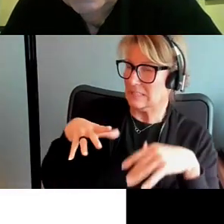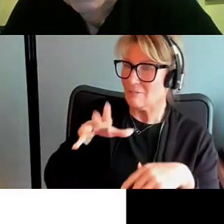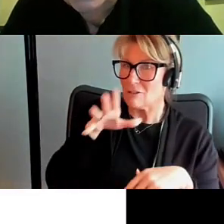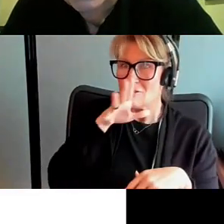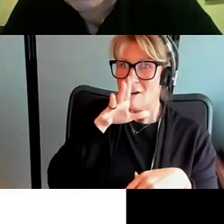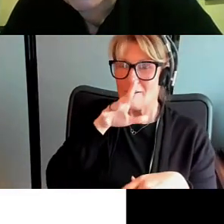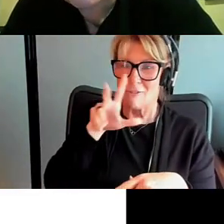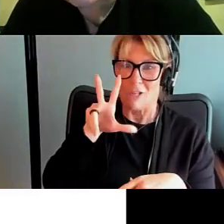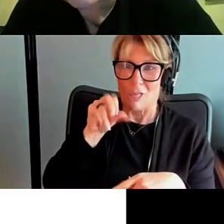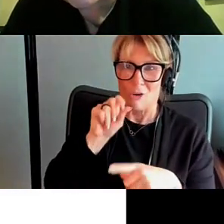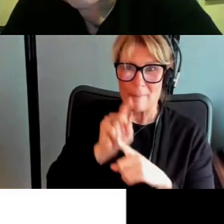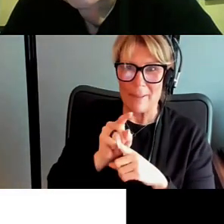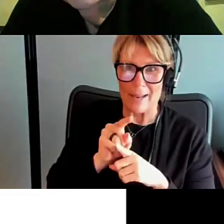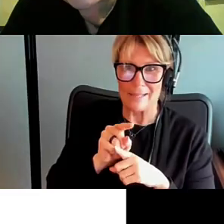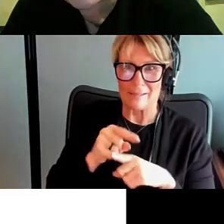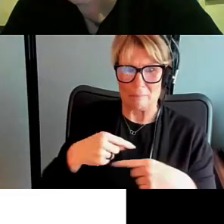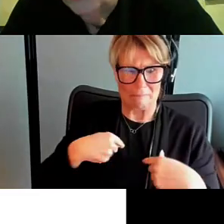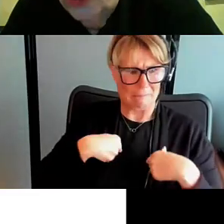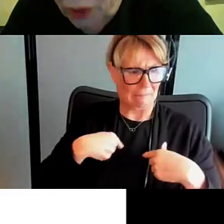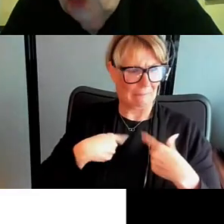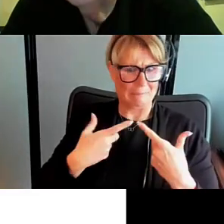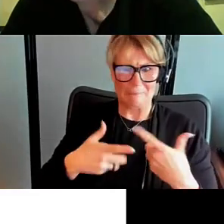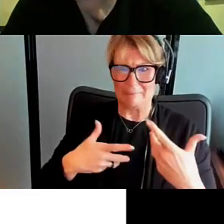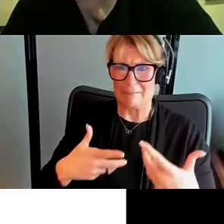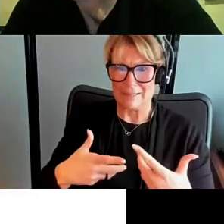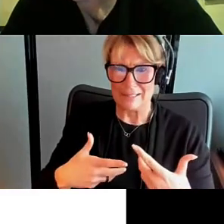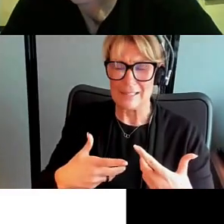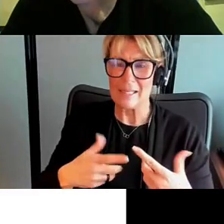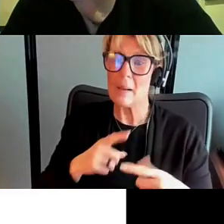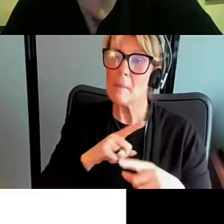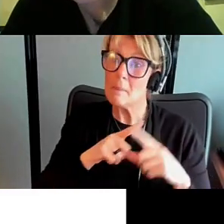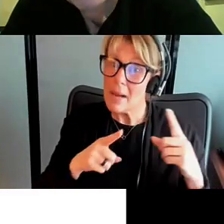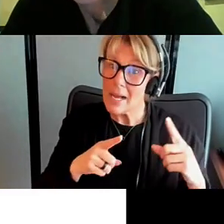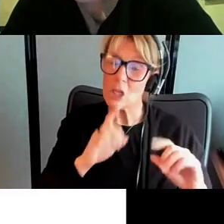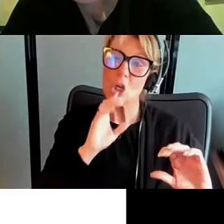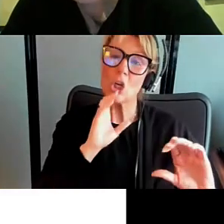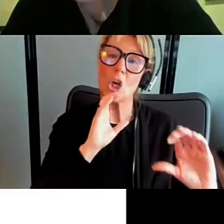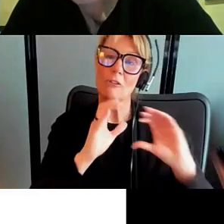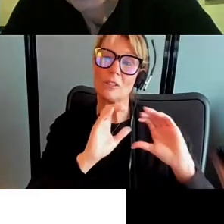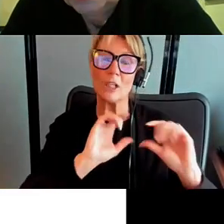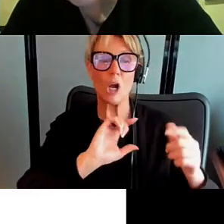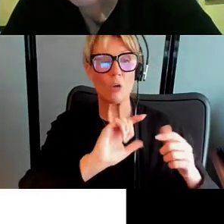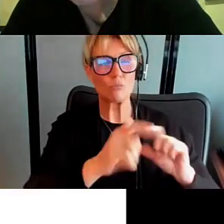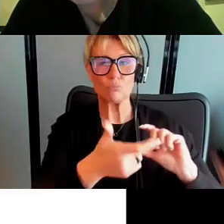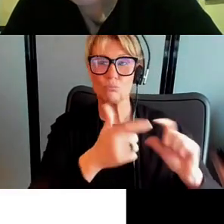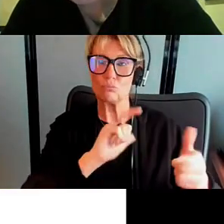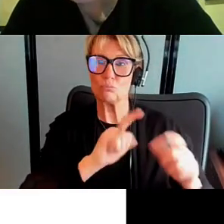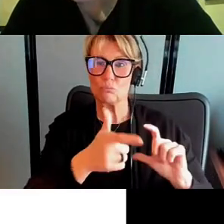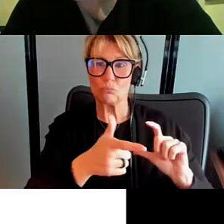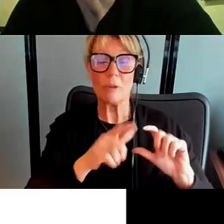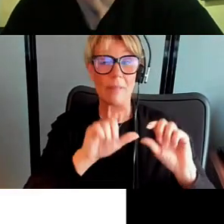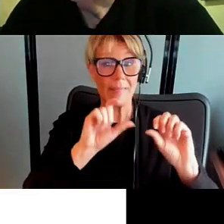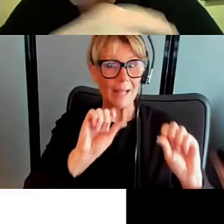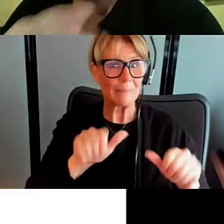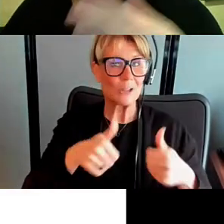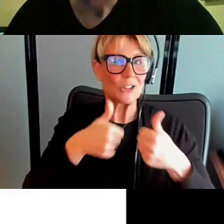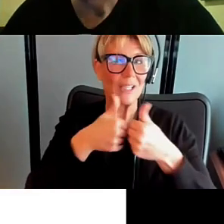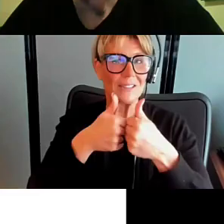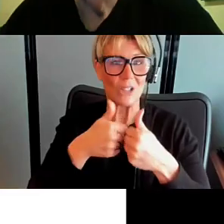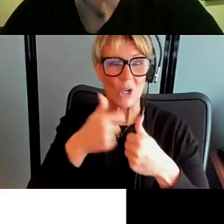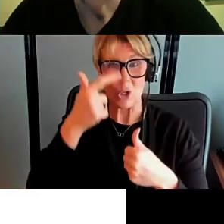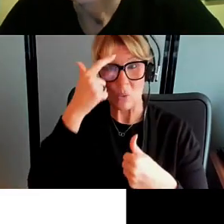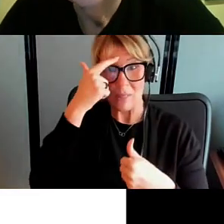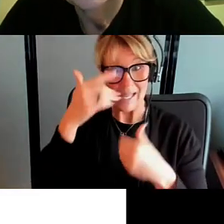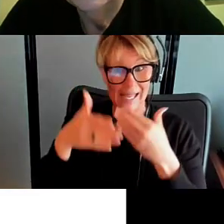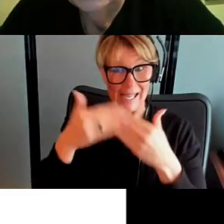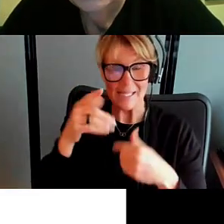minutes. And they were a conversational style, which is actually quite challenging. And so there was a lot of